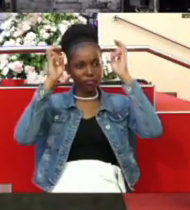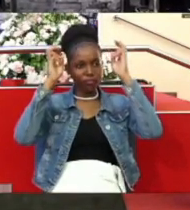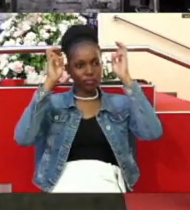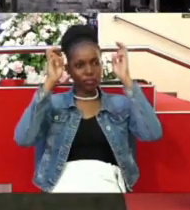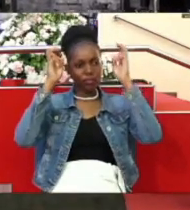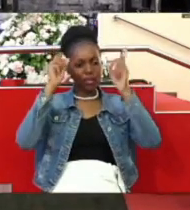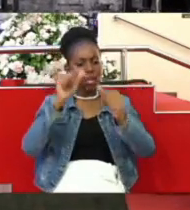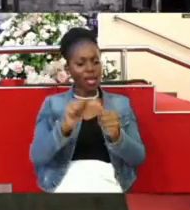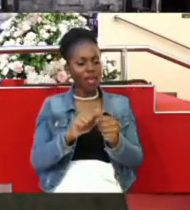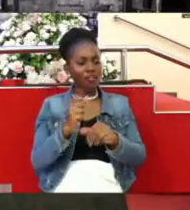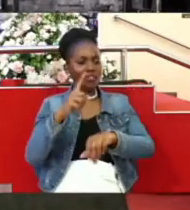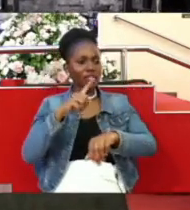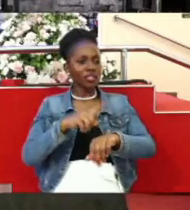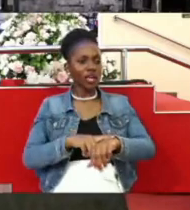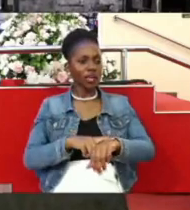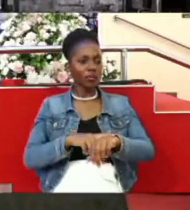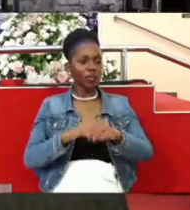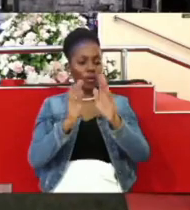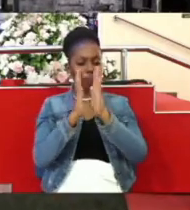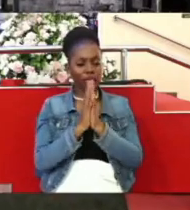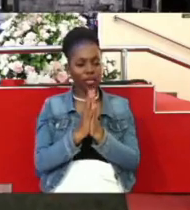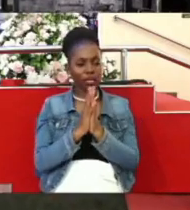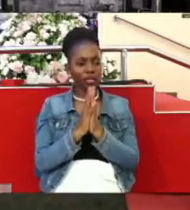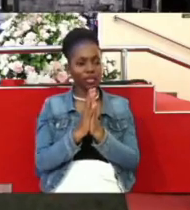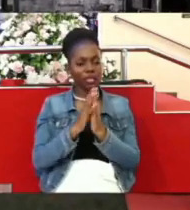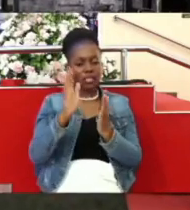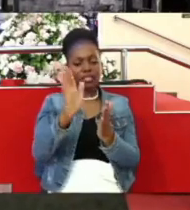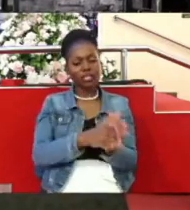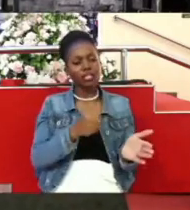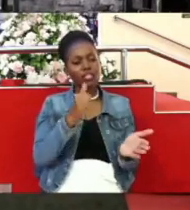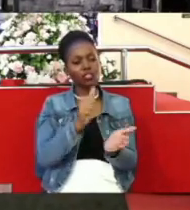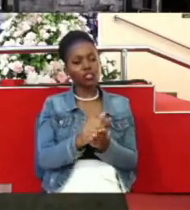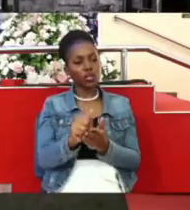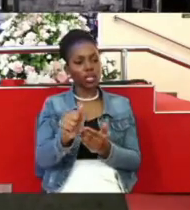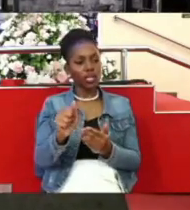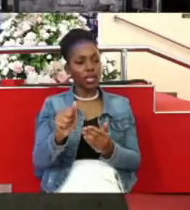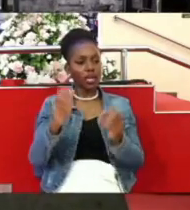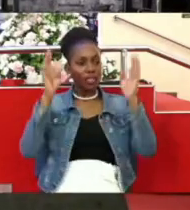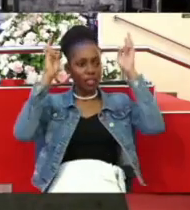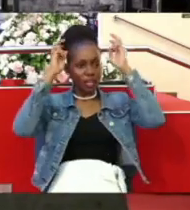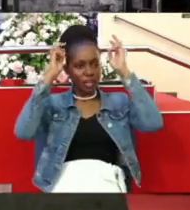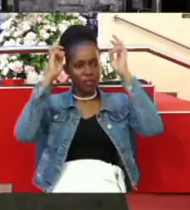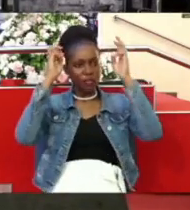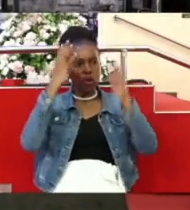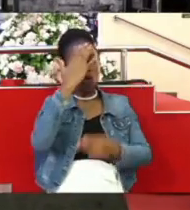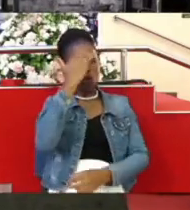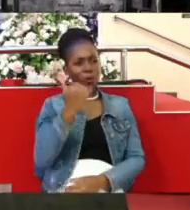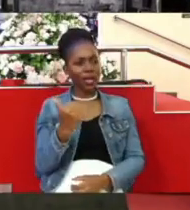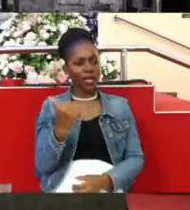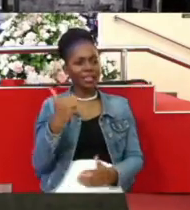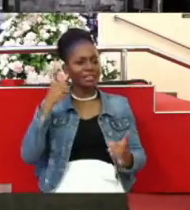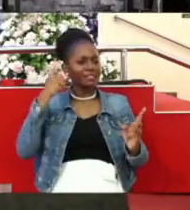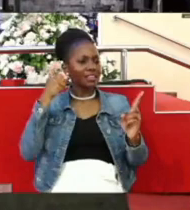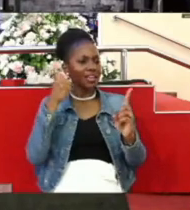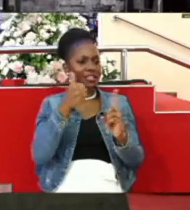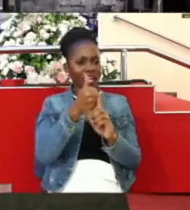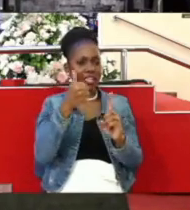time that you are going before the presence of the Lord, wakati wote ambapo unaenda kwenye uwepo wa Mungu, you are attacking the devil.